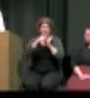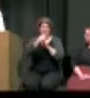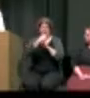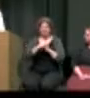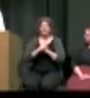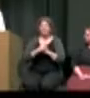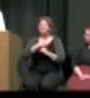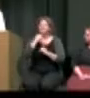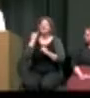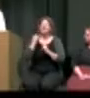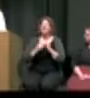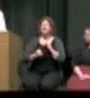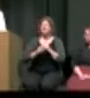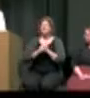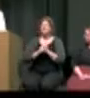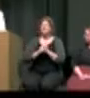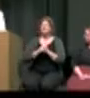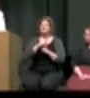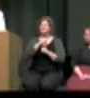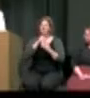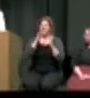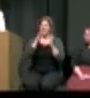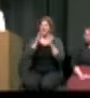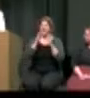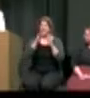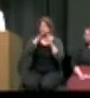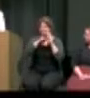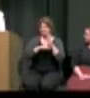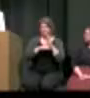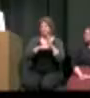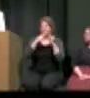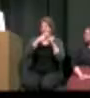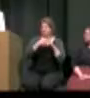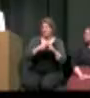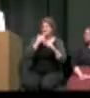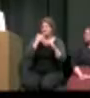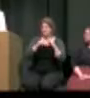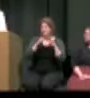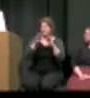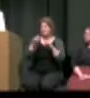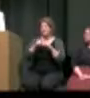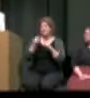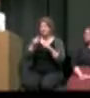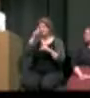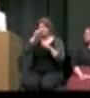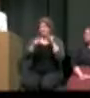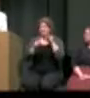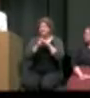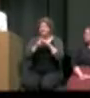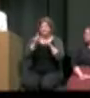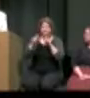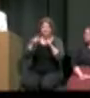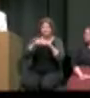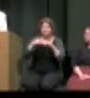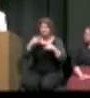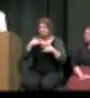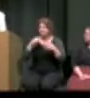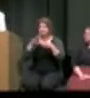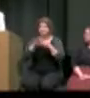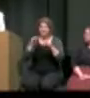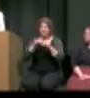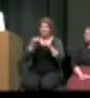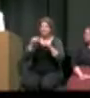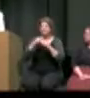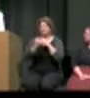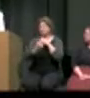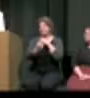And last but not least, these are our contact information and an email there as well. If you have any questions, comments, concerns, anything like that, feel free